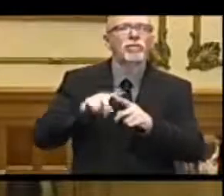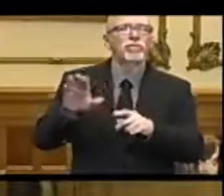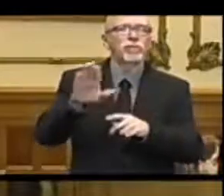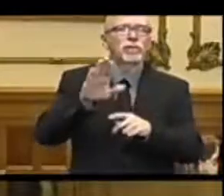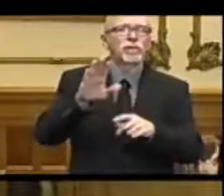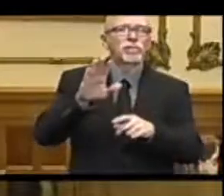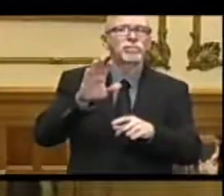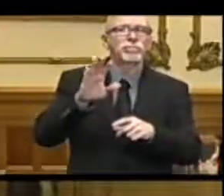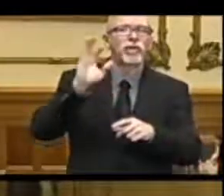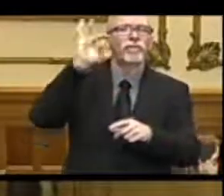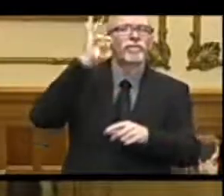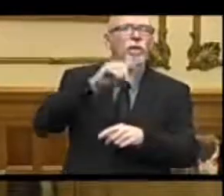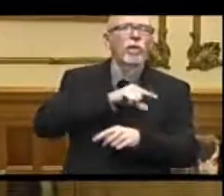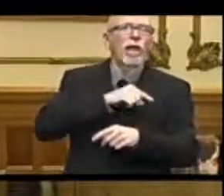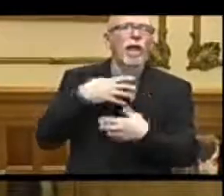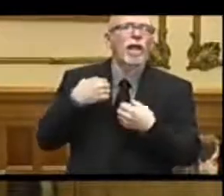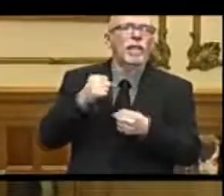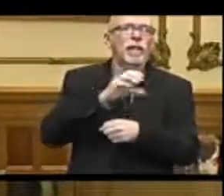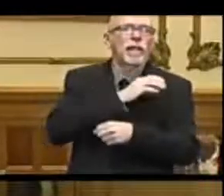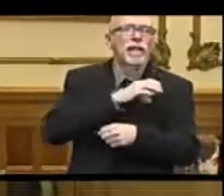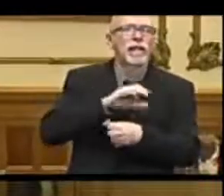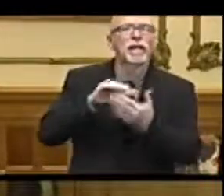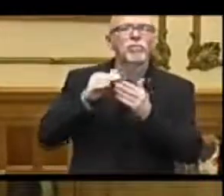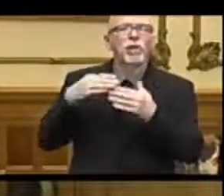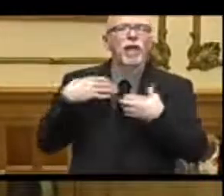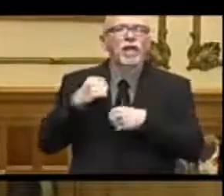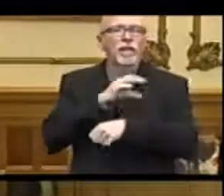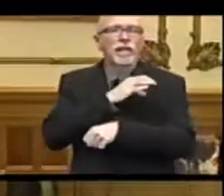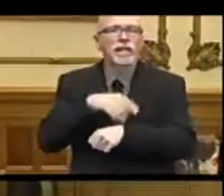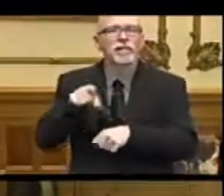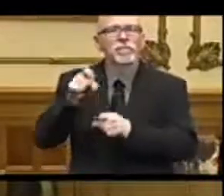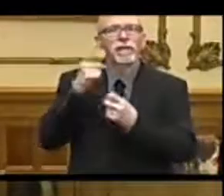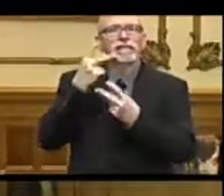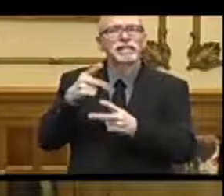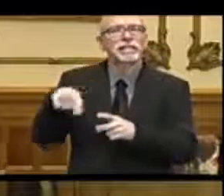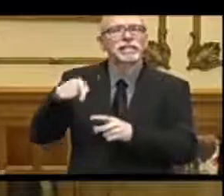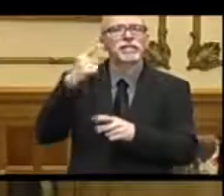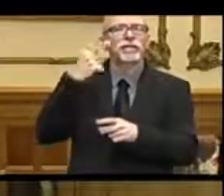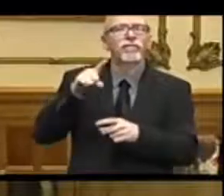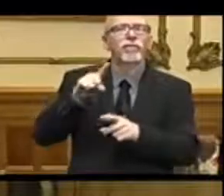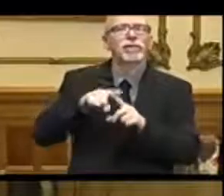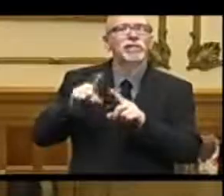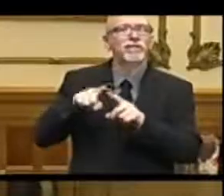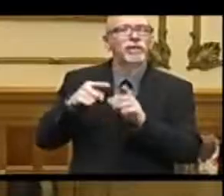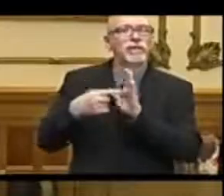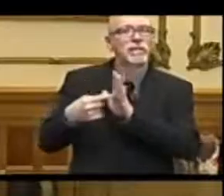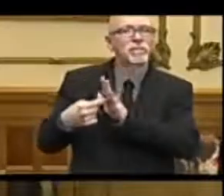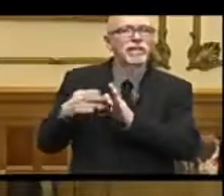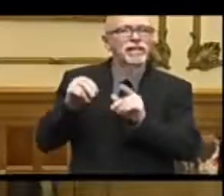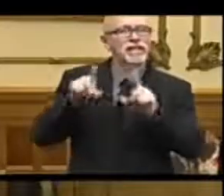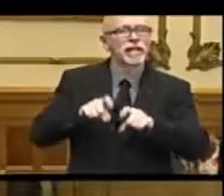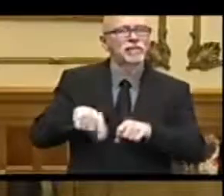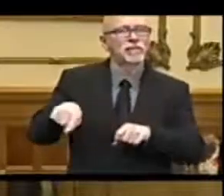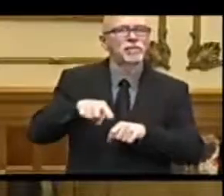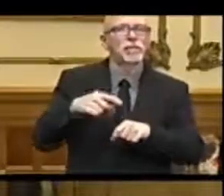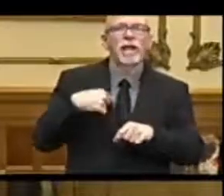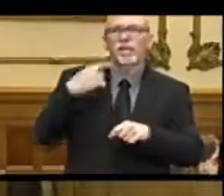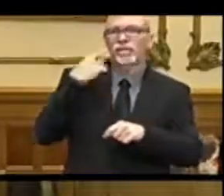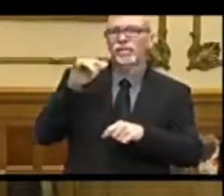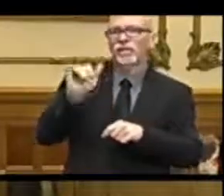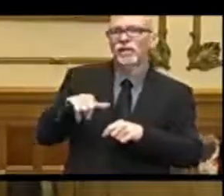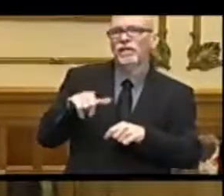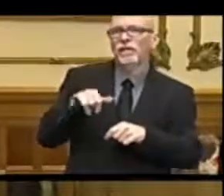federally qualified health clinics, their community health clinics, being seen for these type of symptoms and being tested. And I think